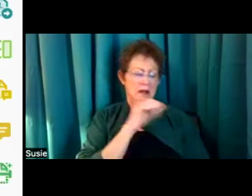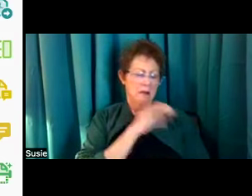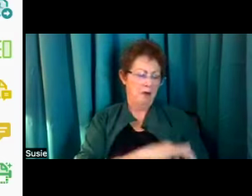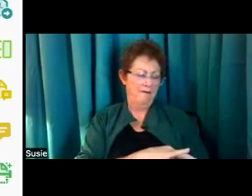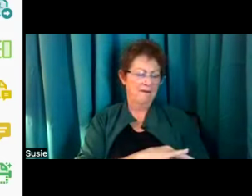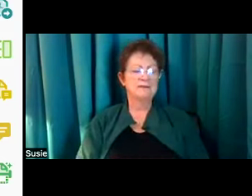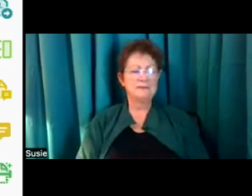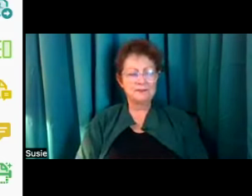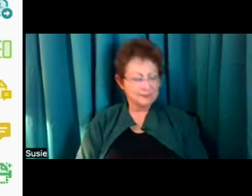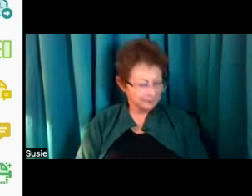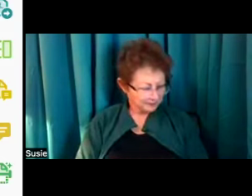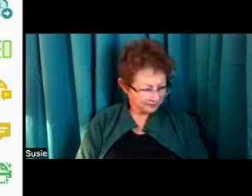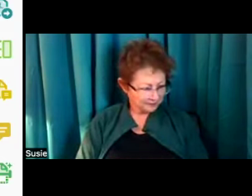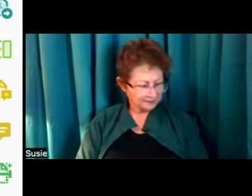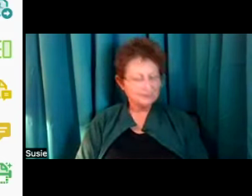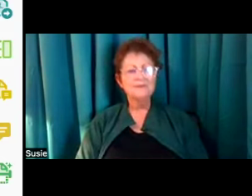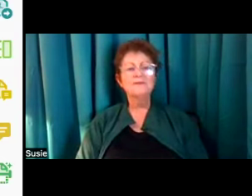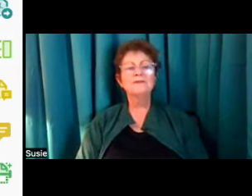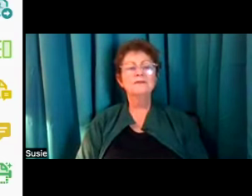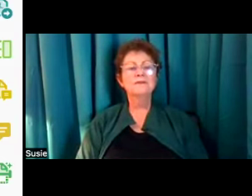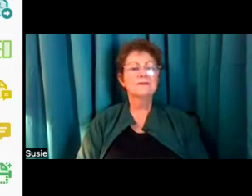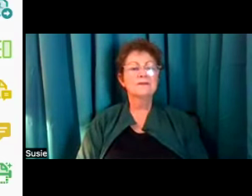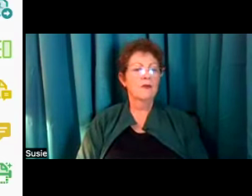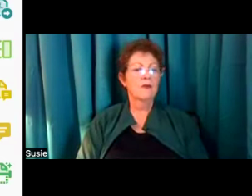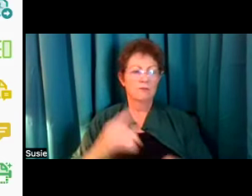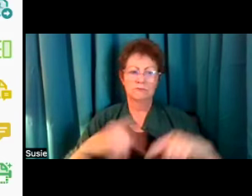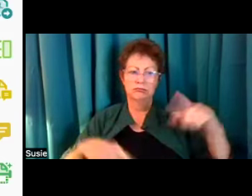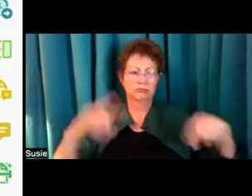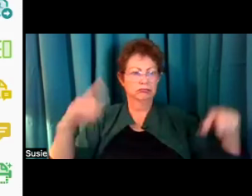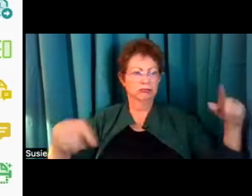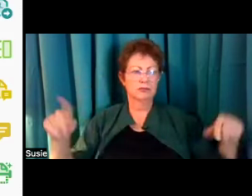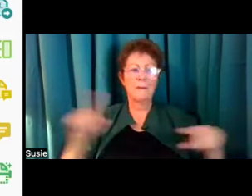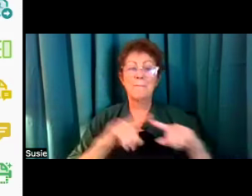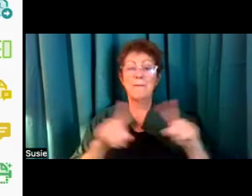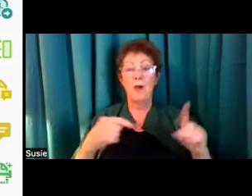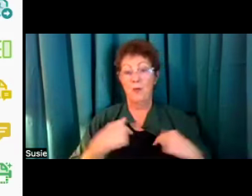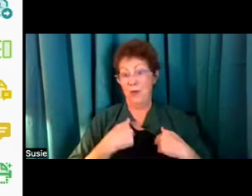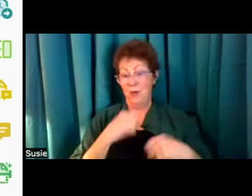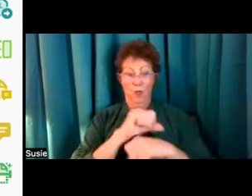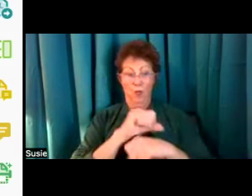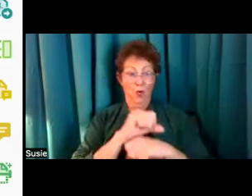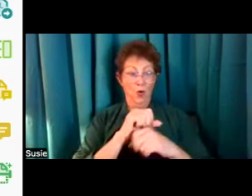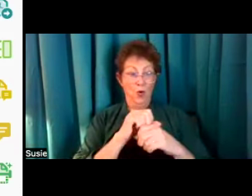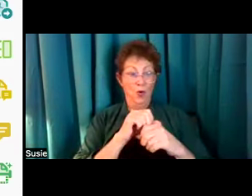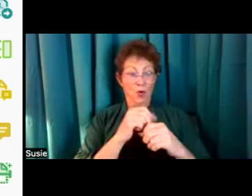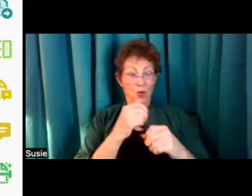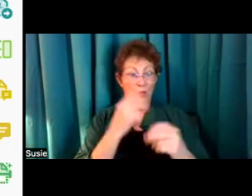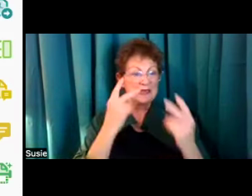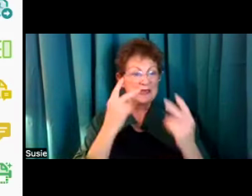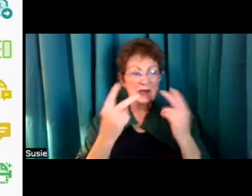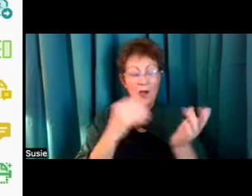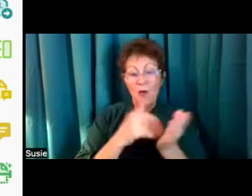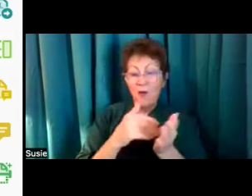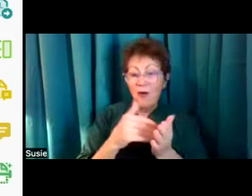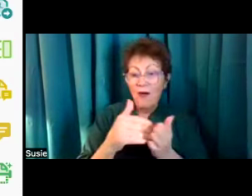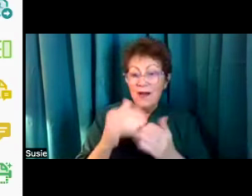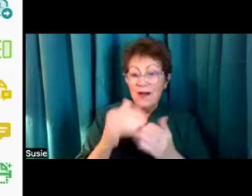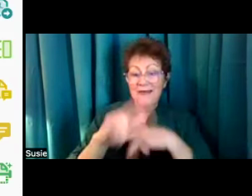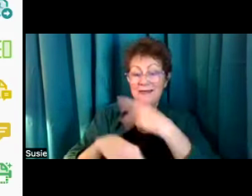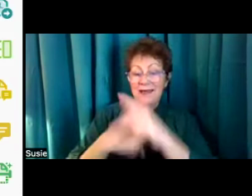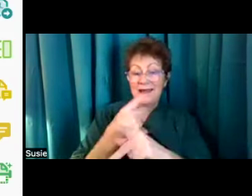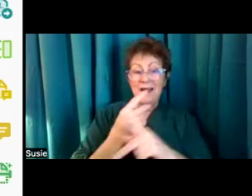organizations, and there's a wide variety of these, but some of the ones that we see most frequently in the types